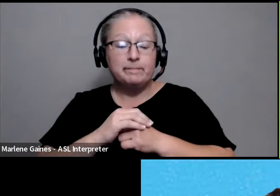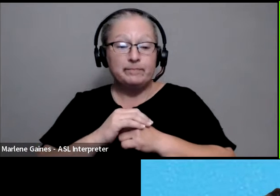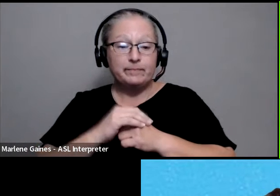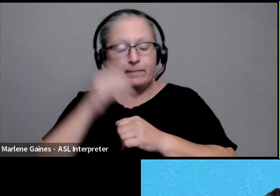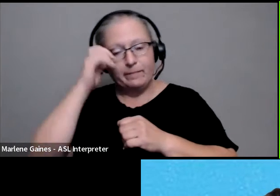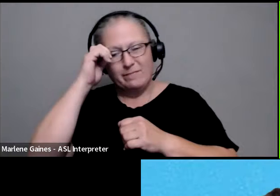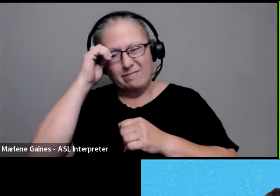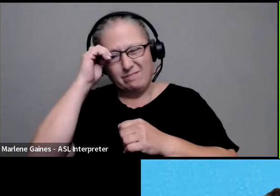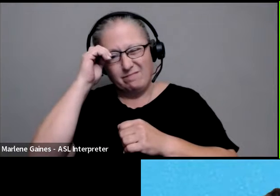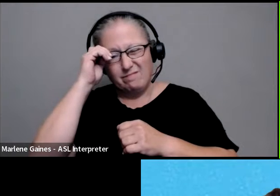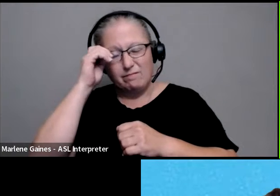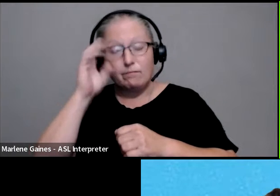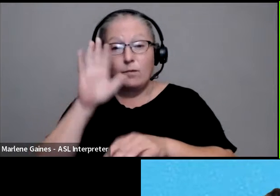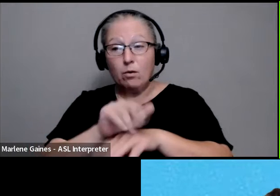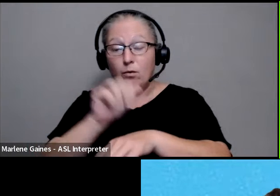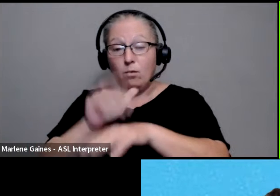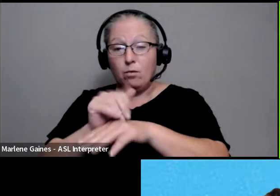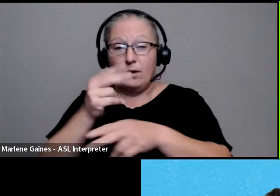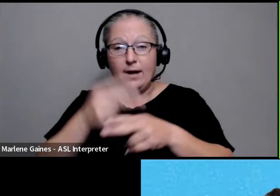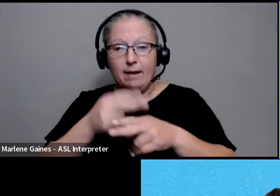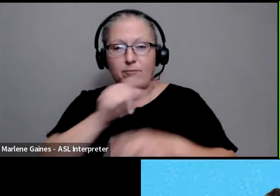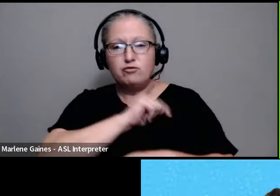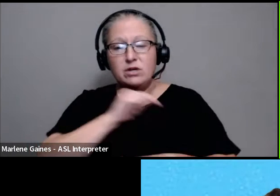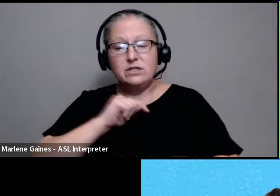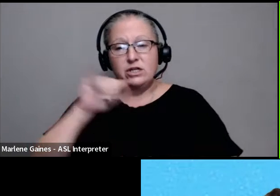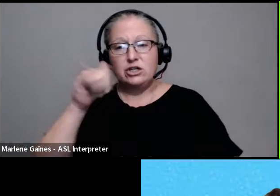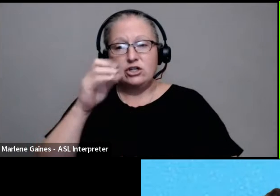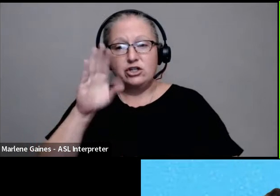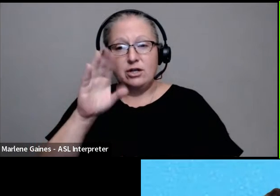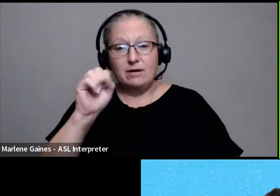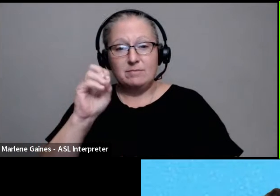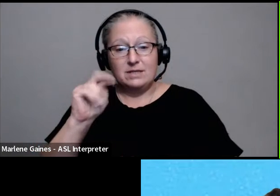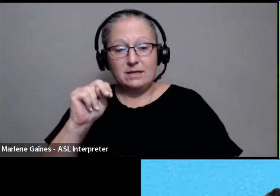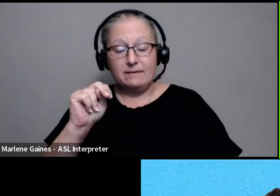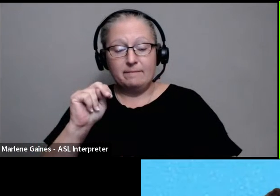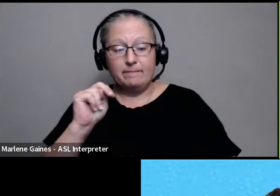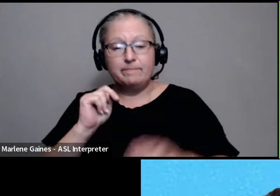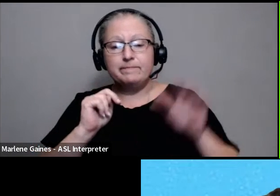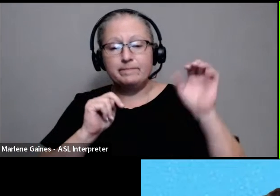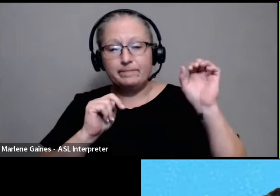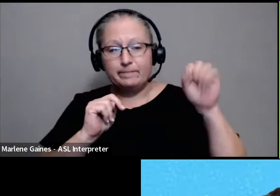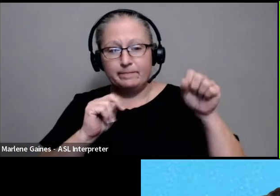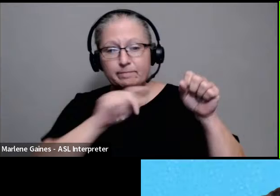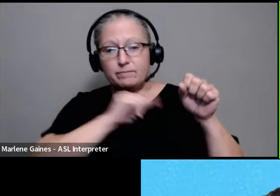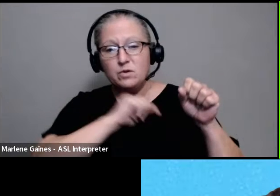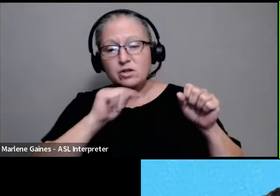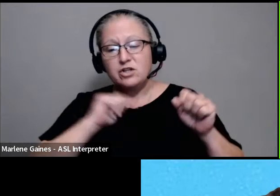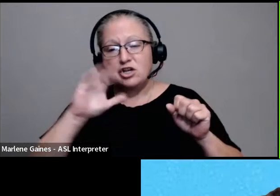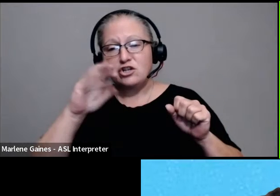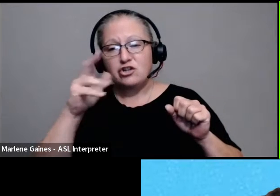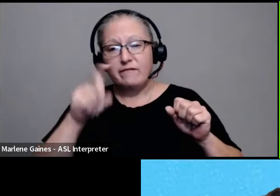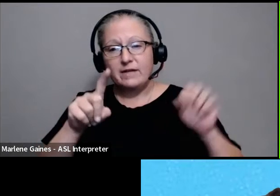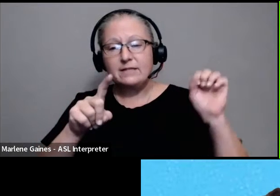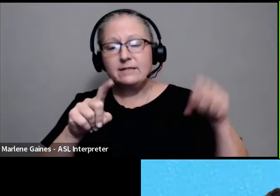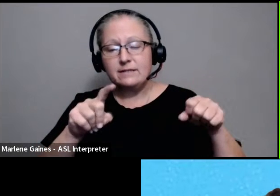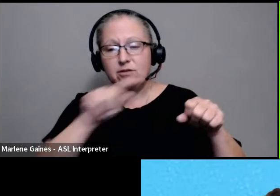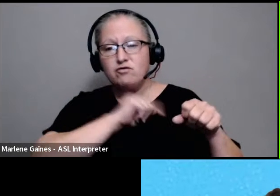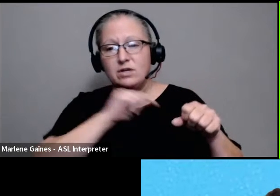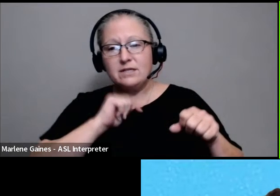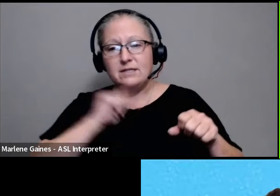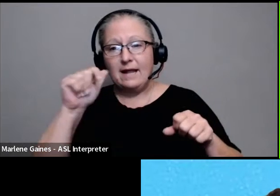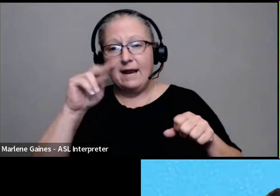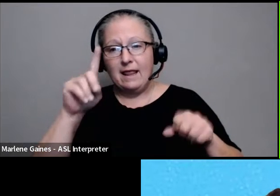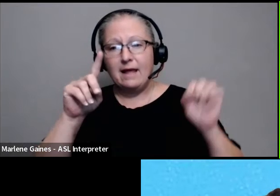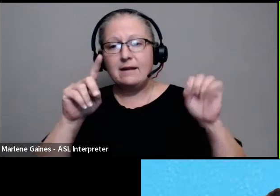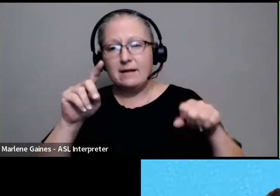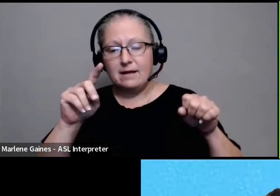Okay, I'm going to do a roll call. Trustee Jacobson? Aye. Trustee Chavez? Aye. Trustee Land?